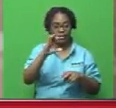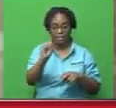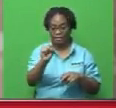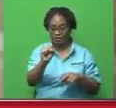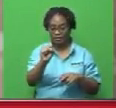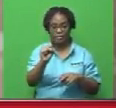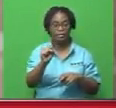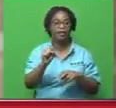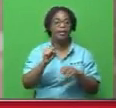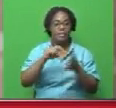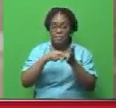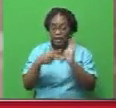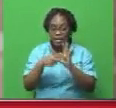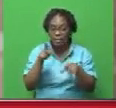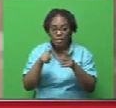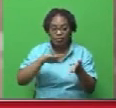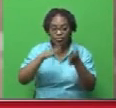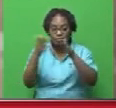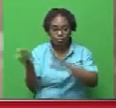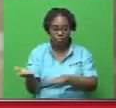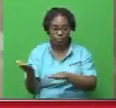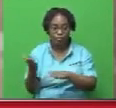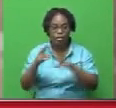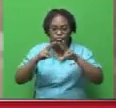about the Forensic Science Center and samples, and it turned out it's about overall